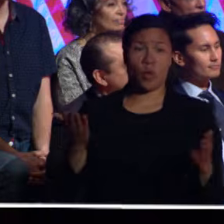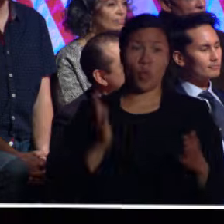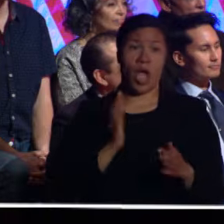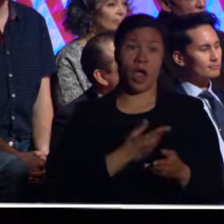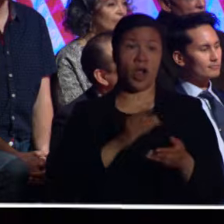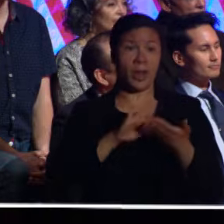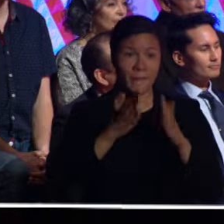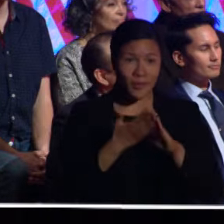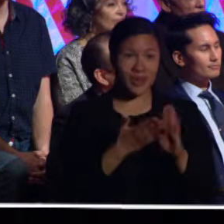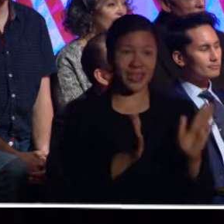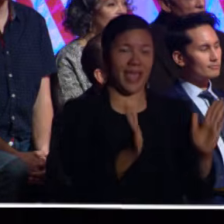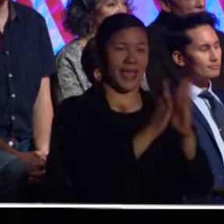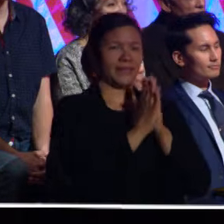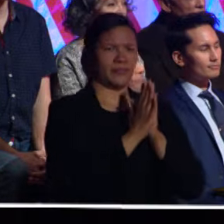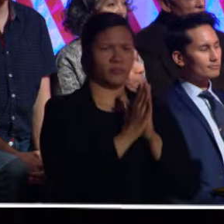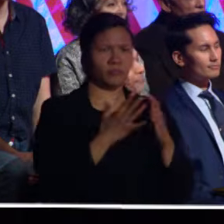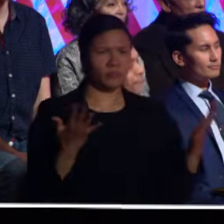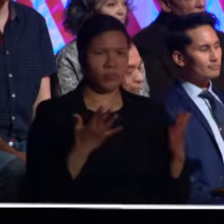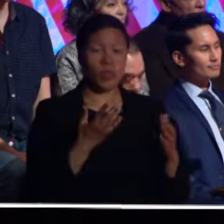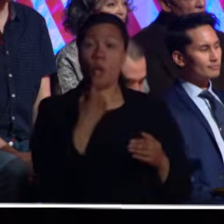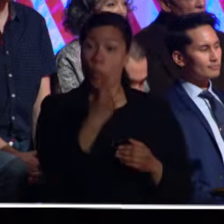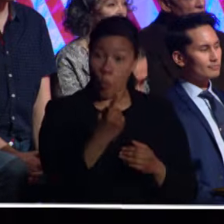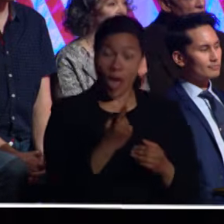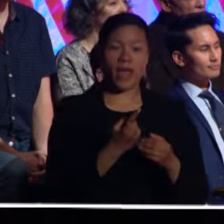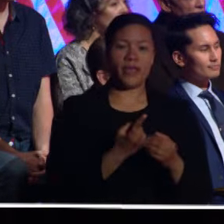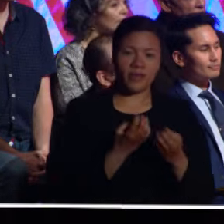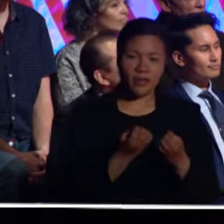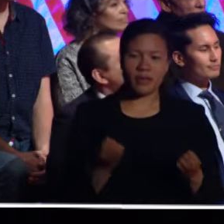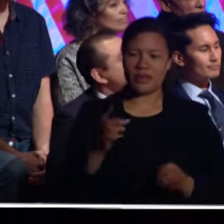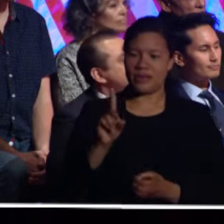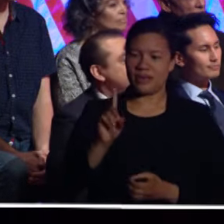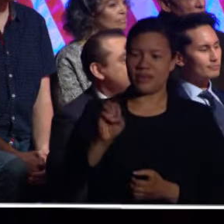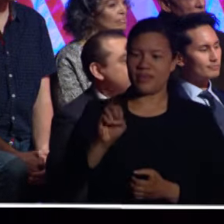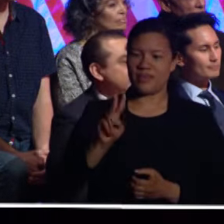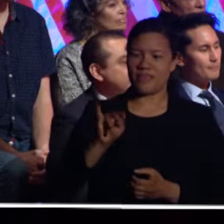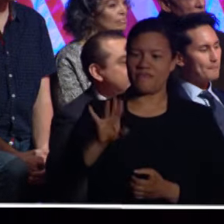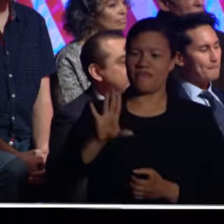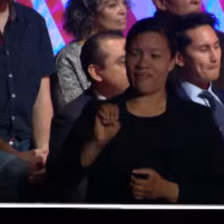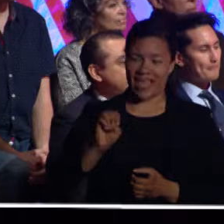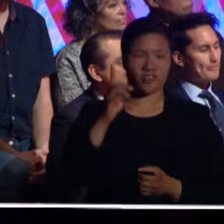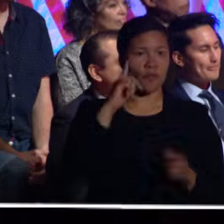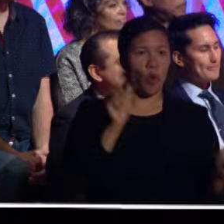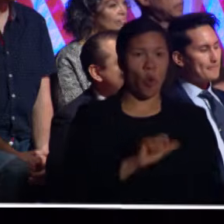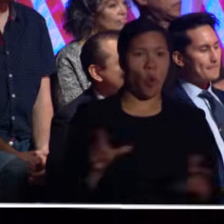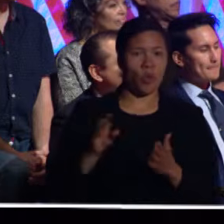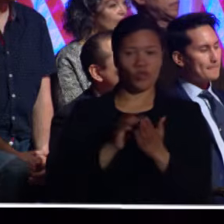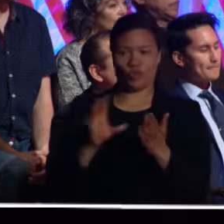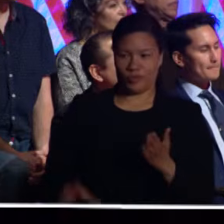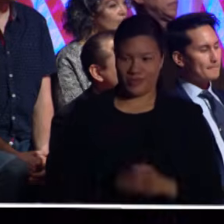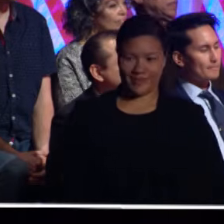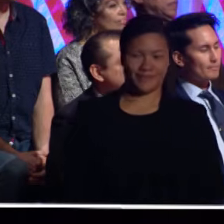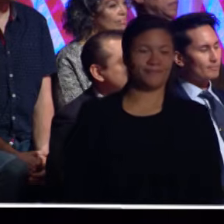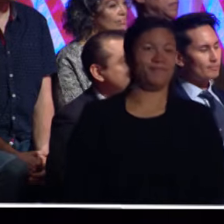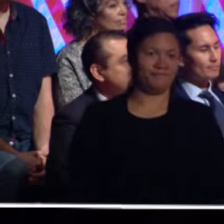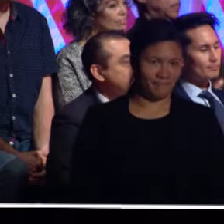community has asked for: 1 device for every student. With $4.6 million for new technology in our